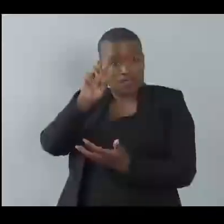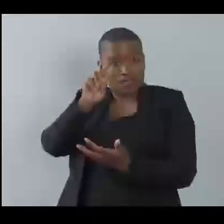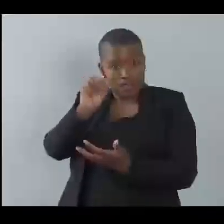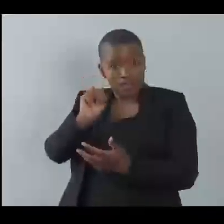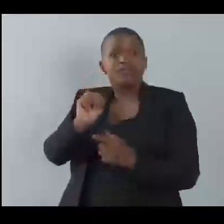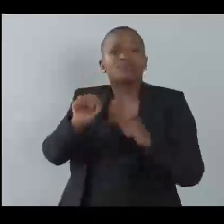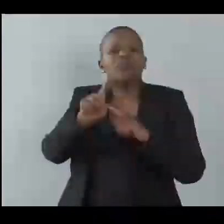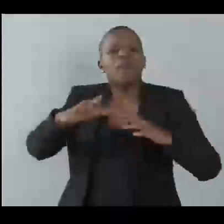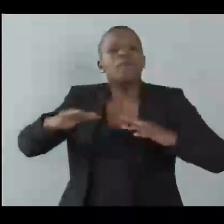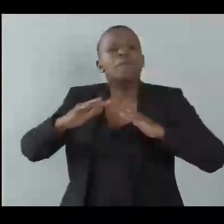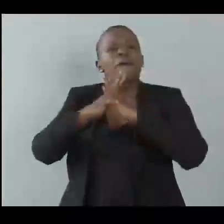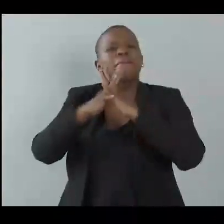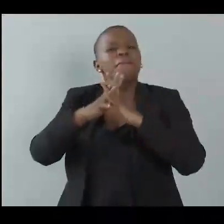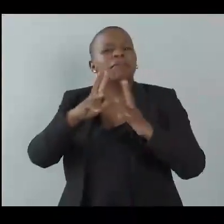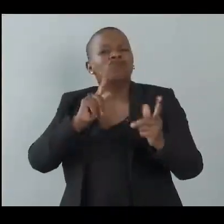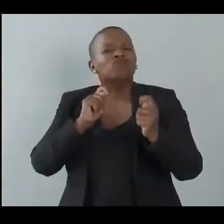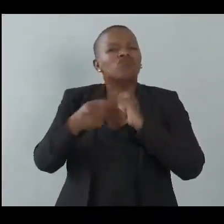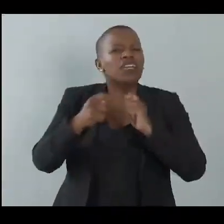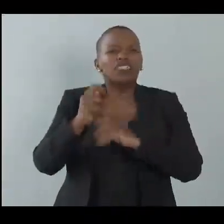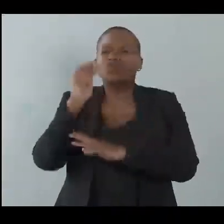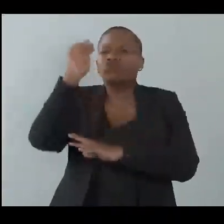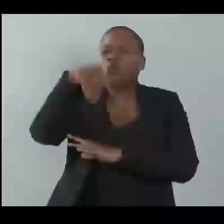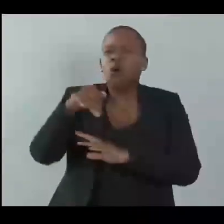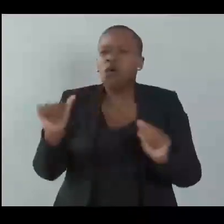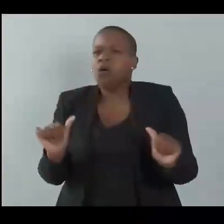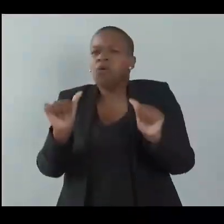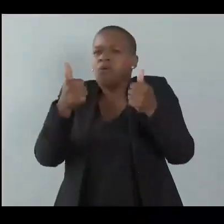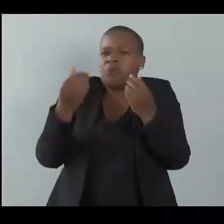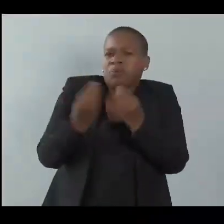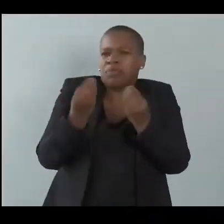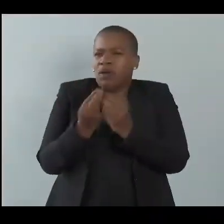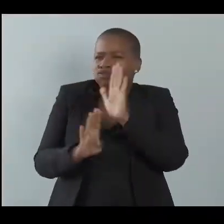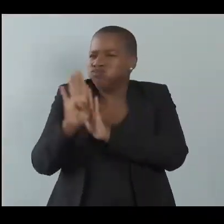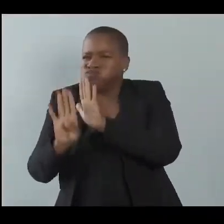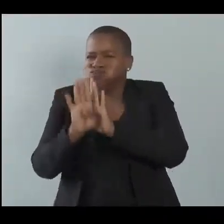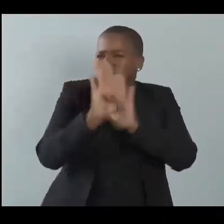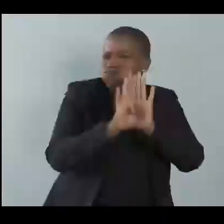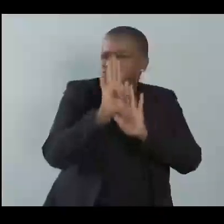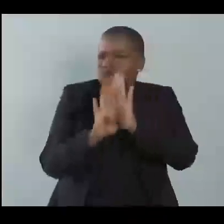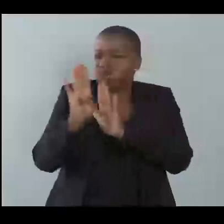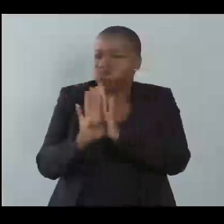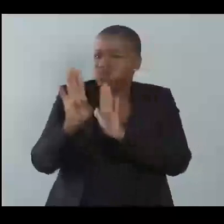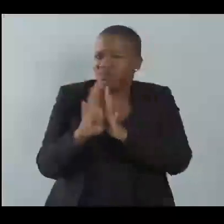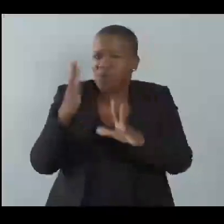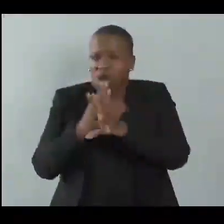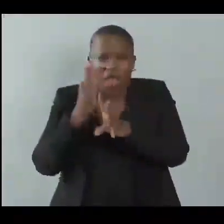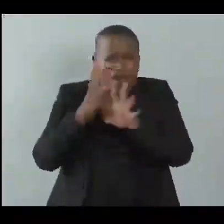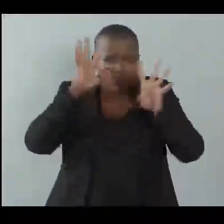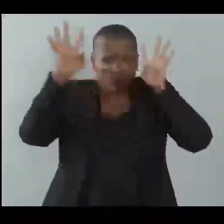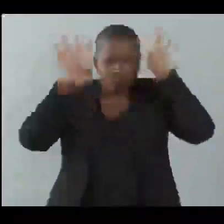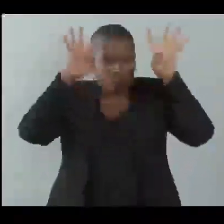it transformed tomorrow into hope in the 90s as the internet began to rewrite all our tomorrows.